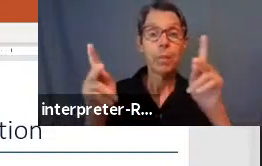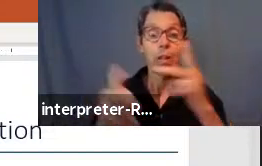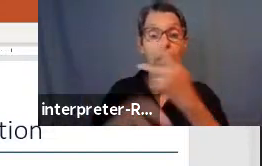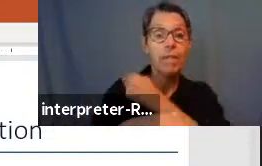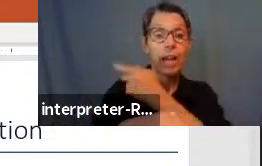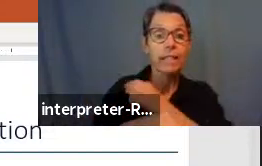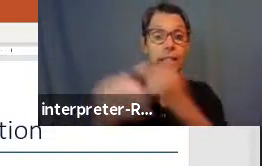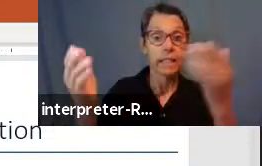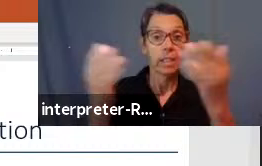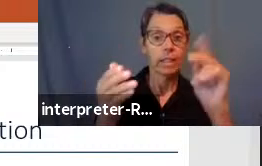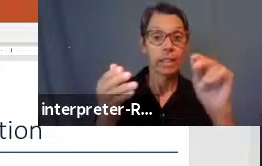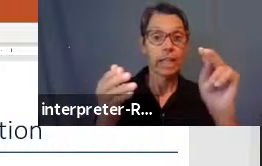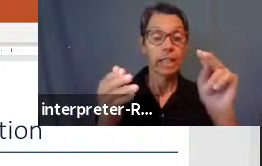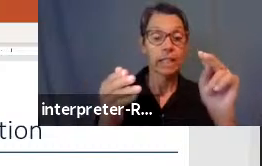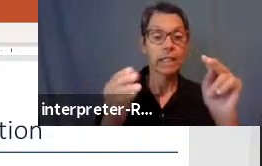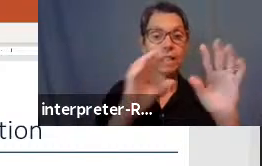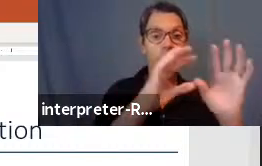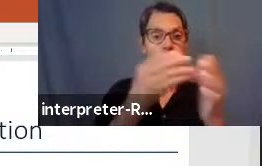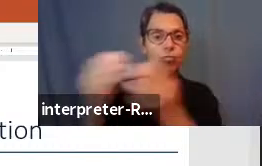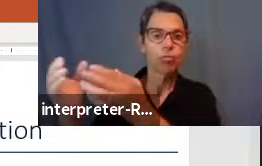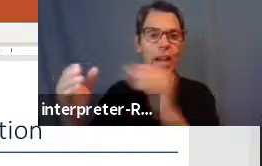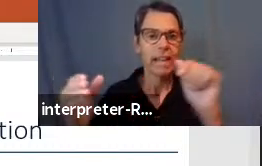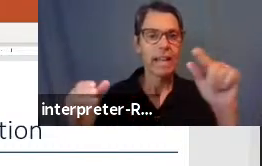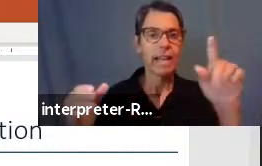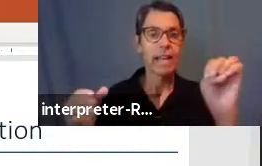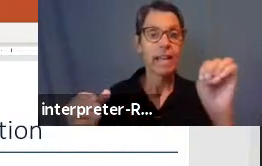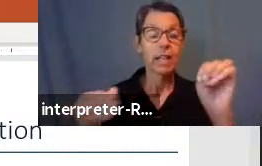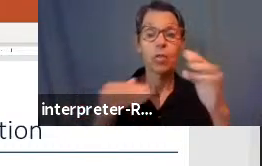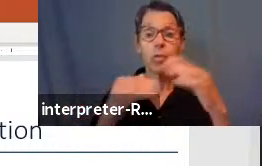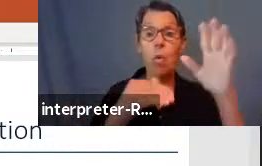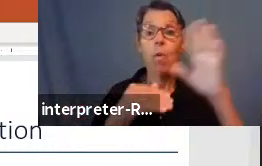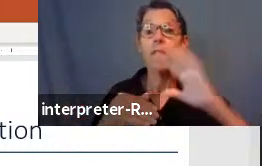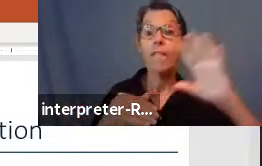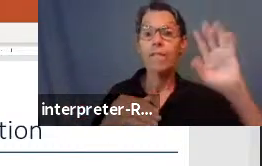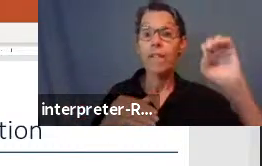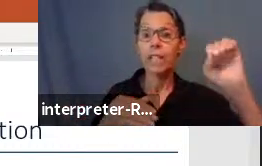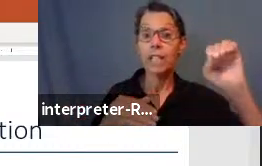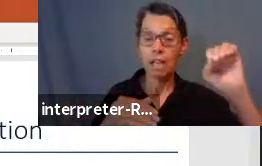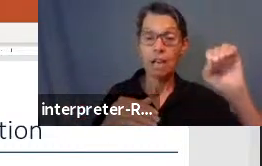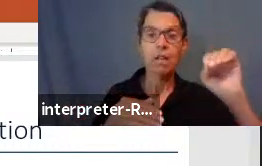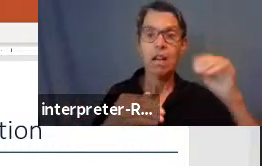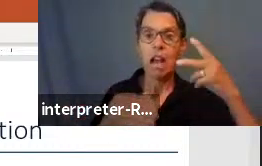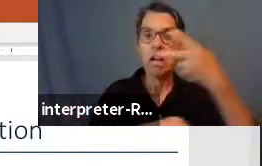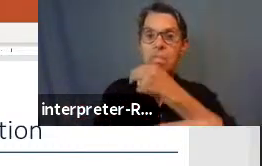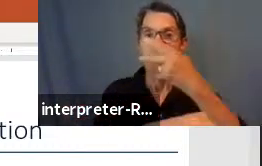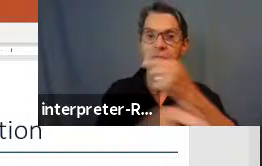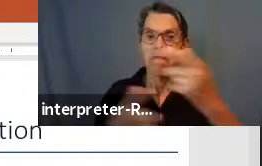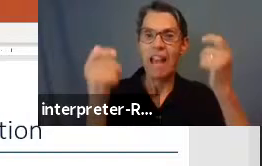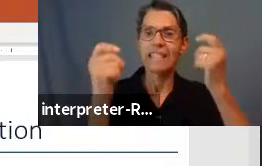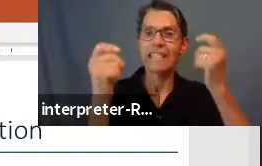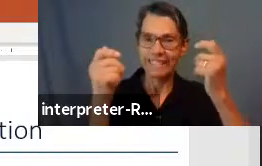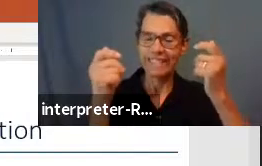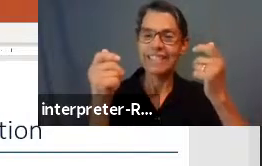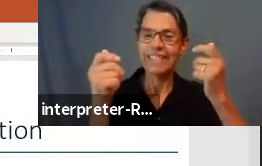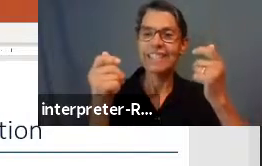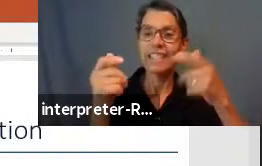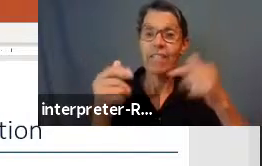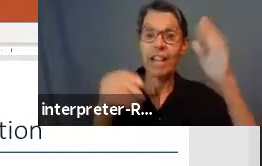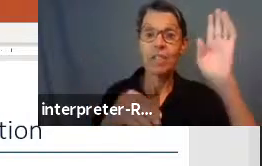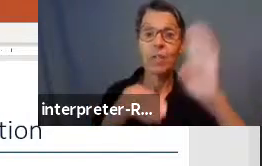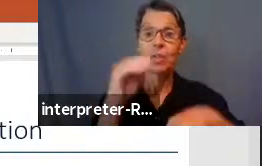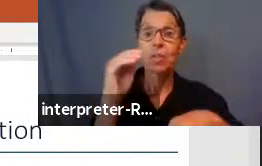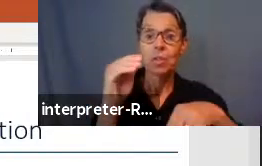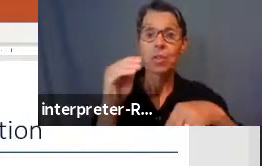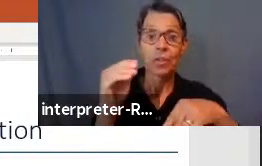Native Americans over age 50 were vaccinated at a very fast rate, much faster than the rate in Kansas as